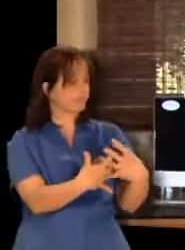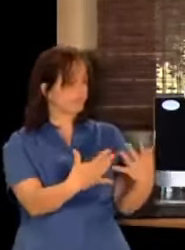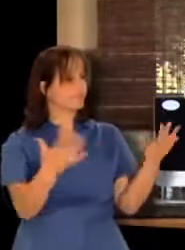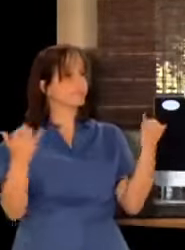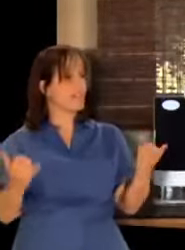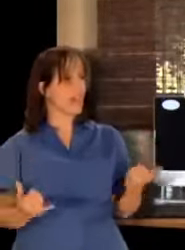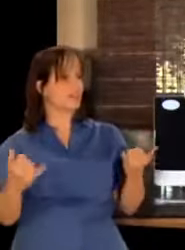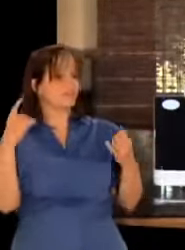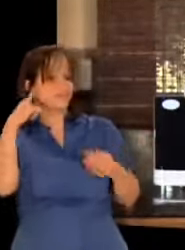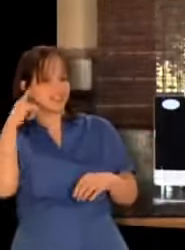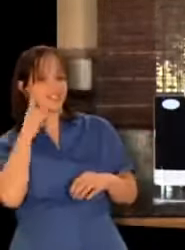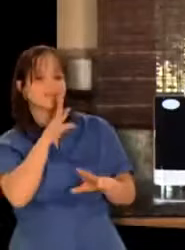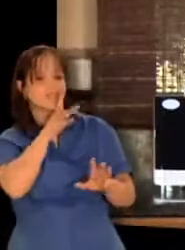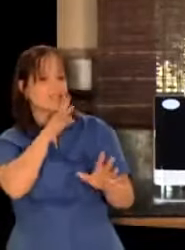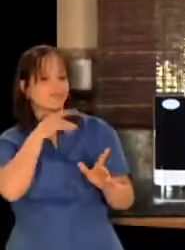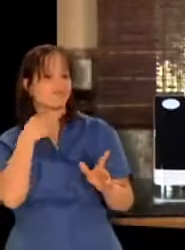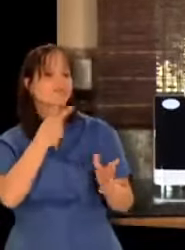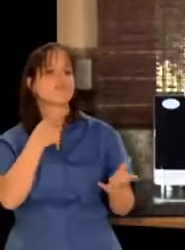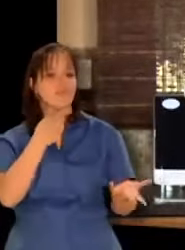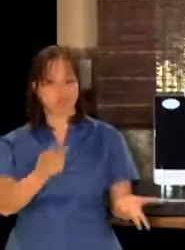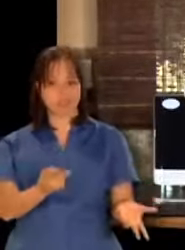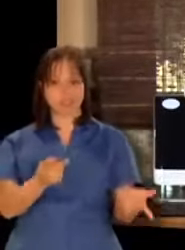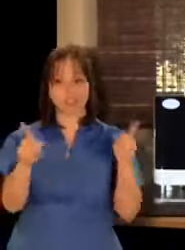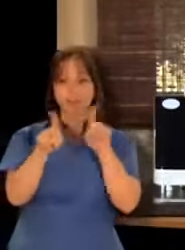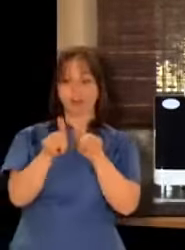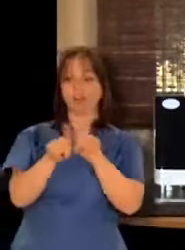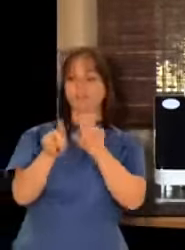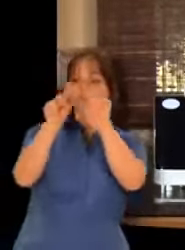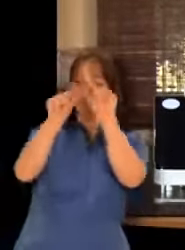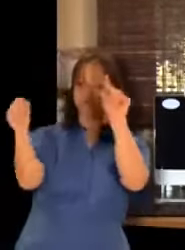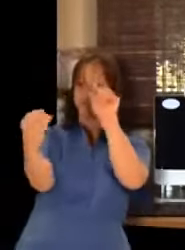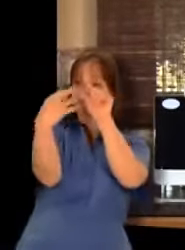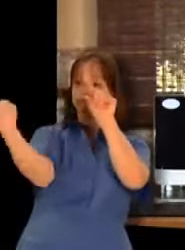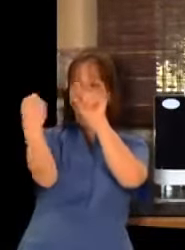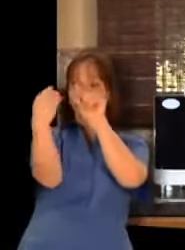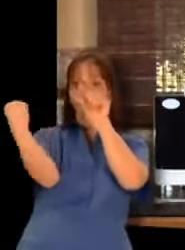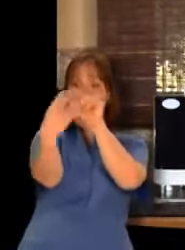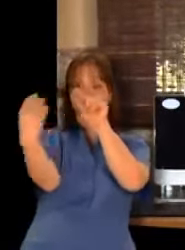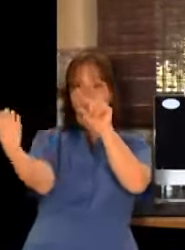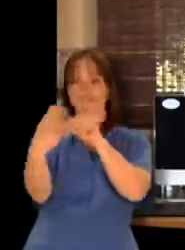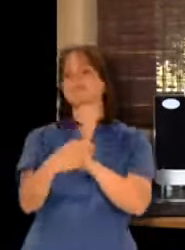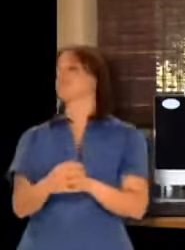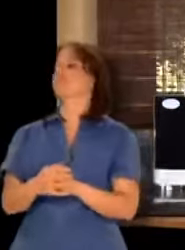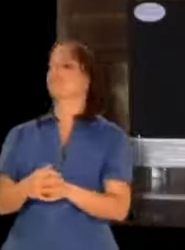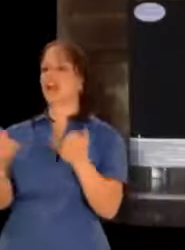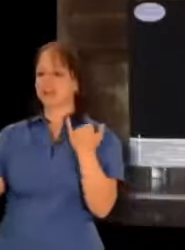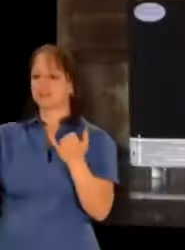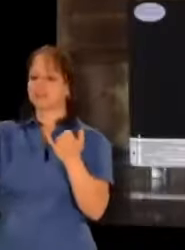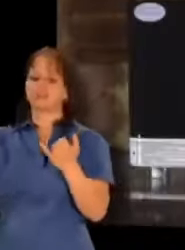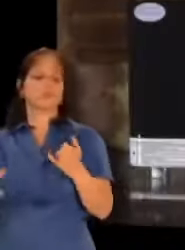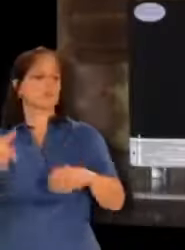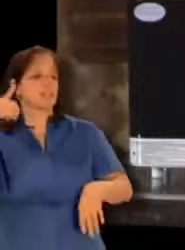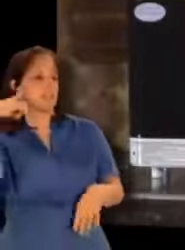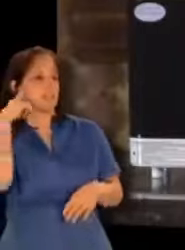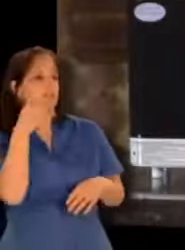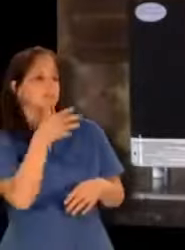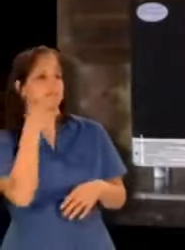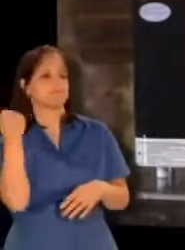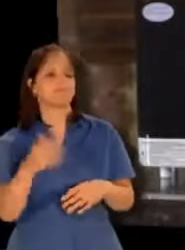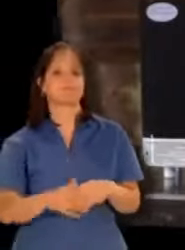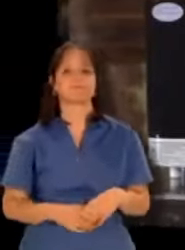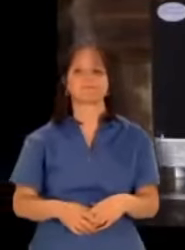as you can hear, it talks to you. So right now, that quick, we're making the water. I'm going to shut it off just so we can hear.